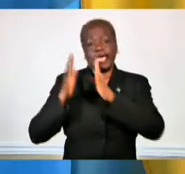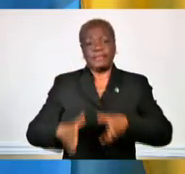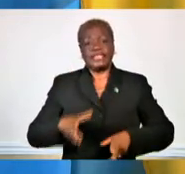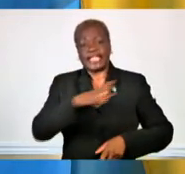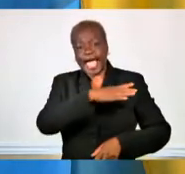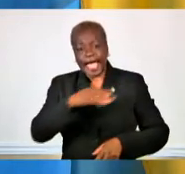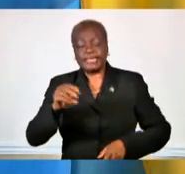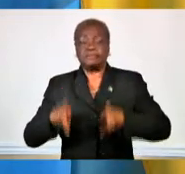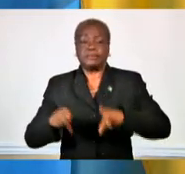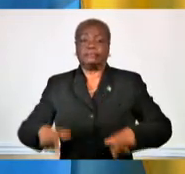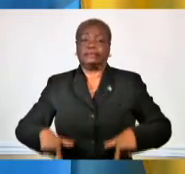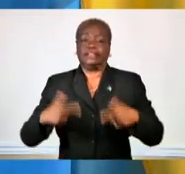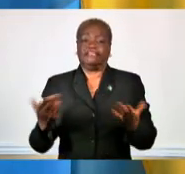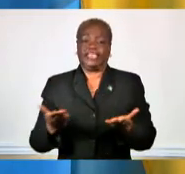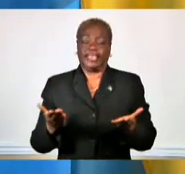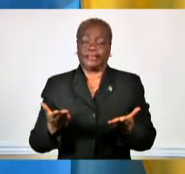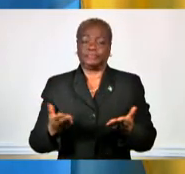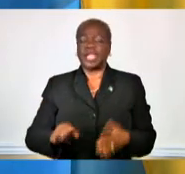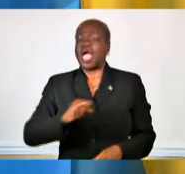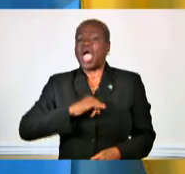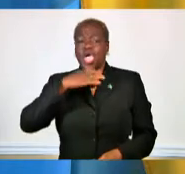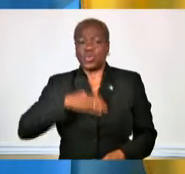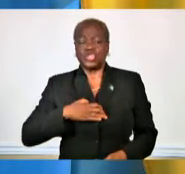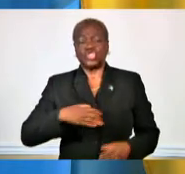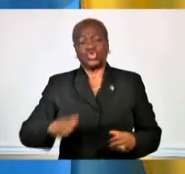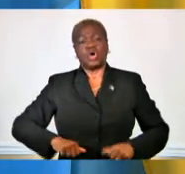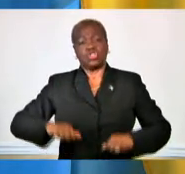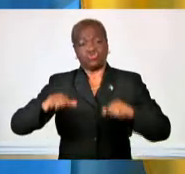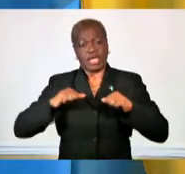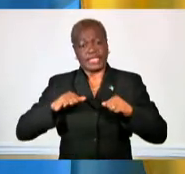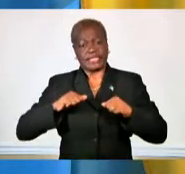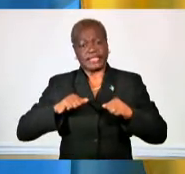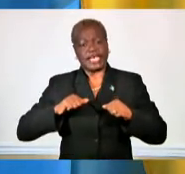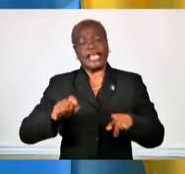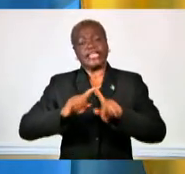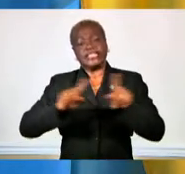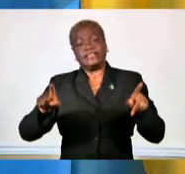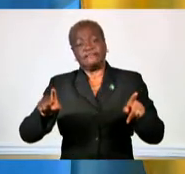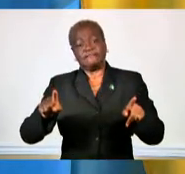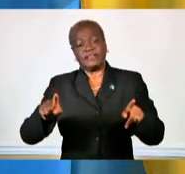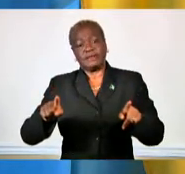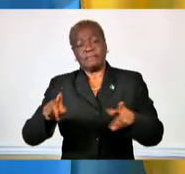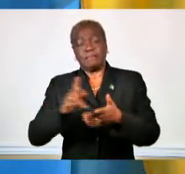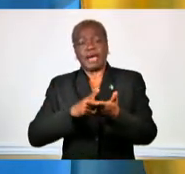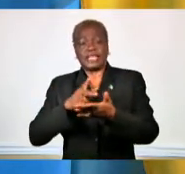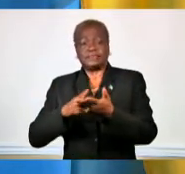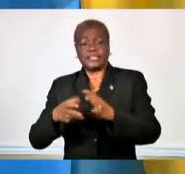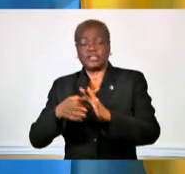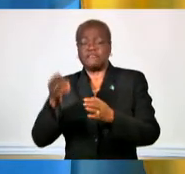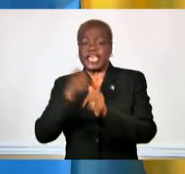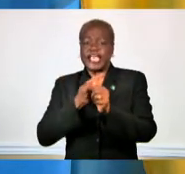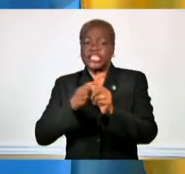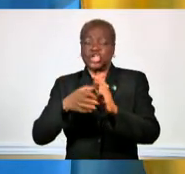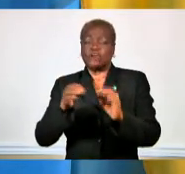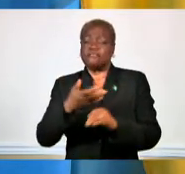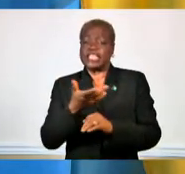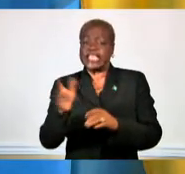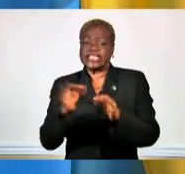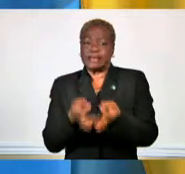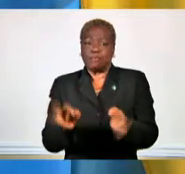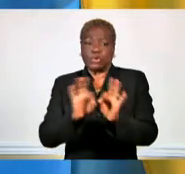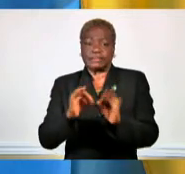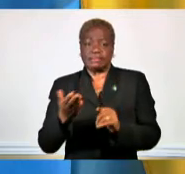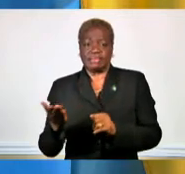residents. I wish to address various aspects of each of these priorities.